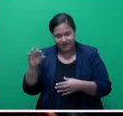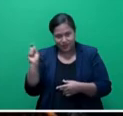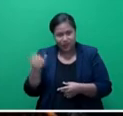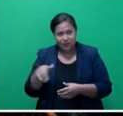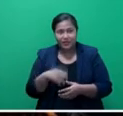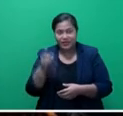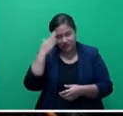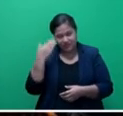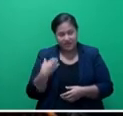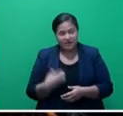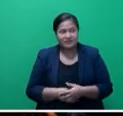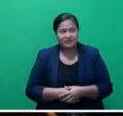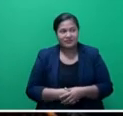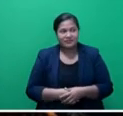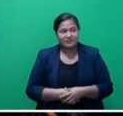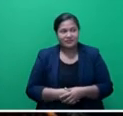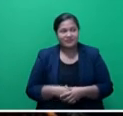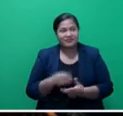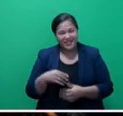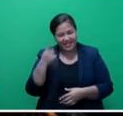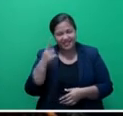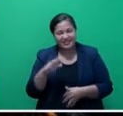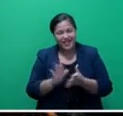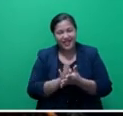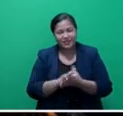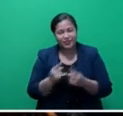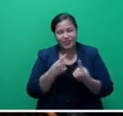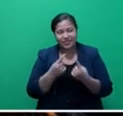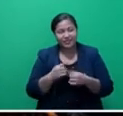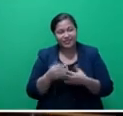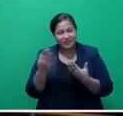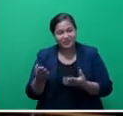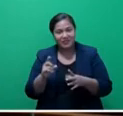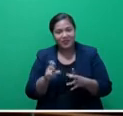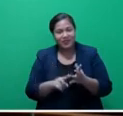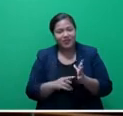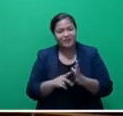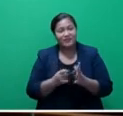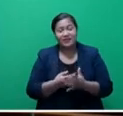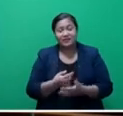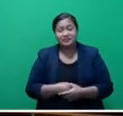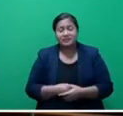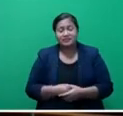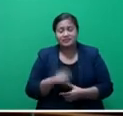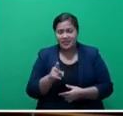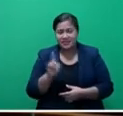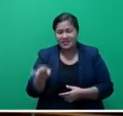I think he wants to sing happy birthday to Honorable O'Connor. There is a request, Honorable Speaker, sir,